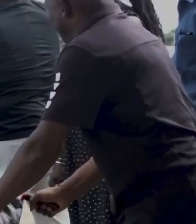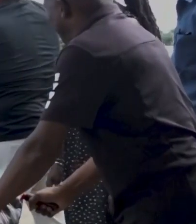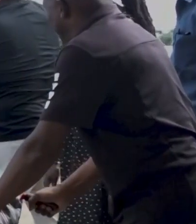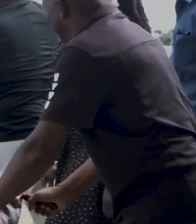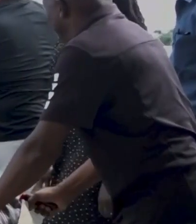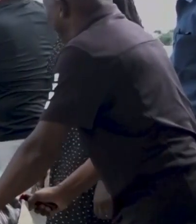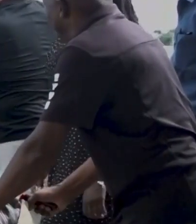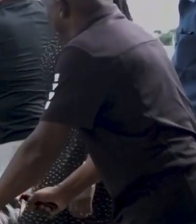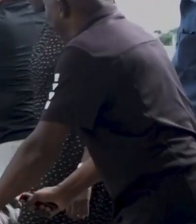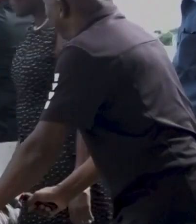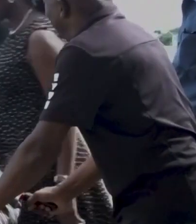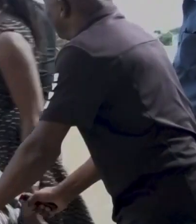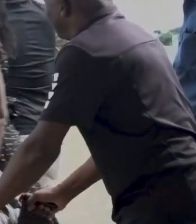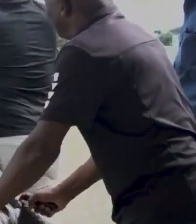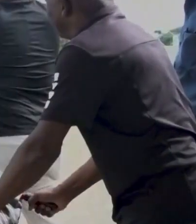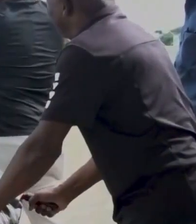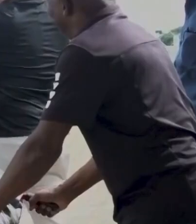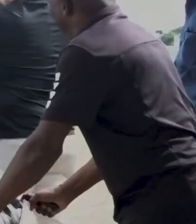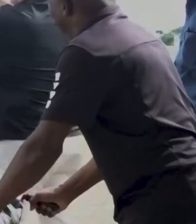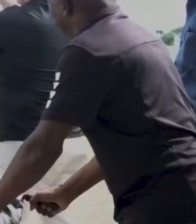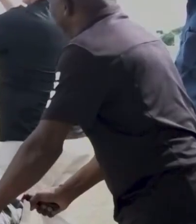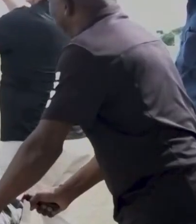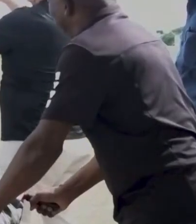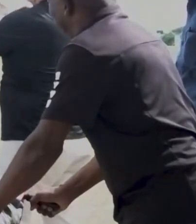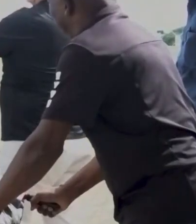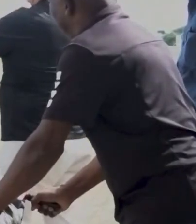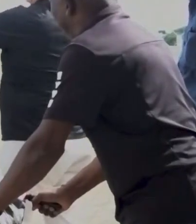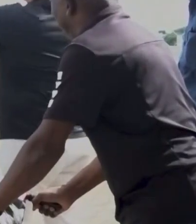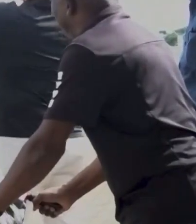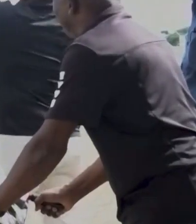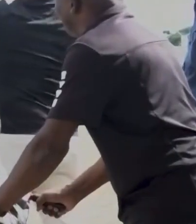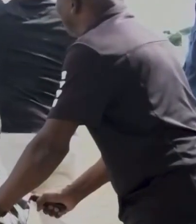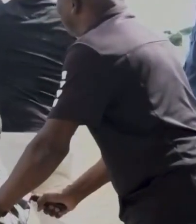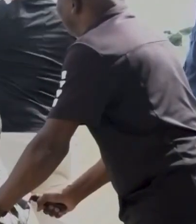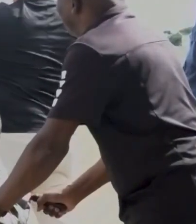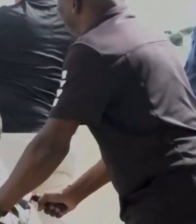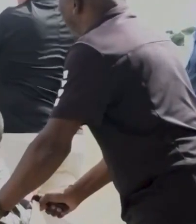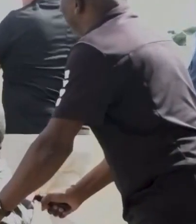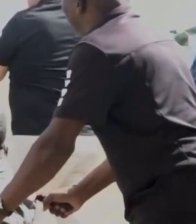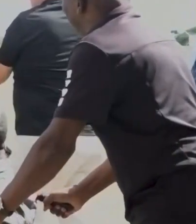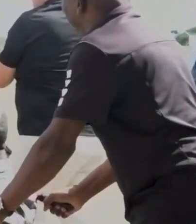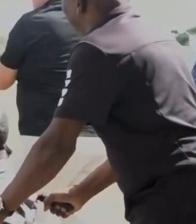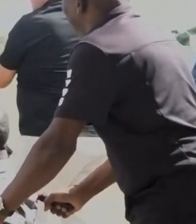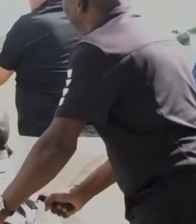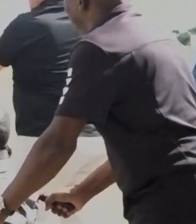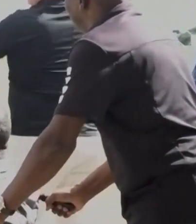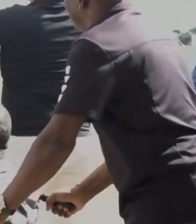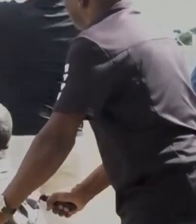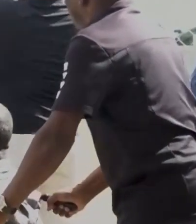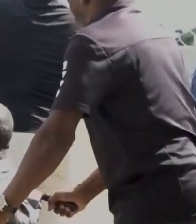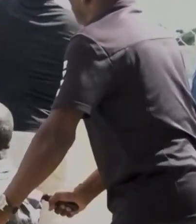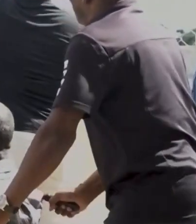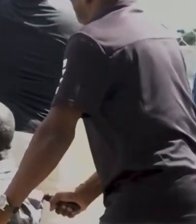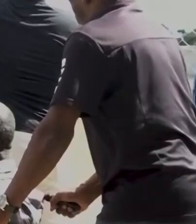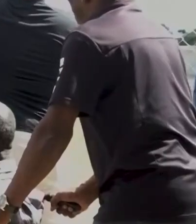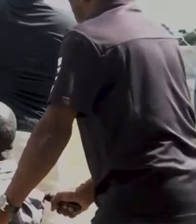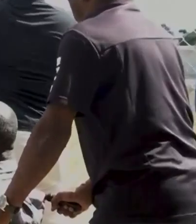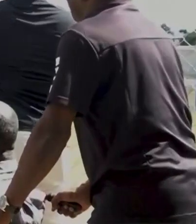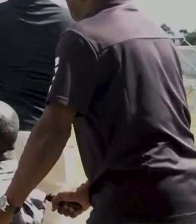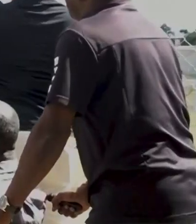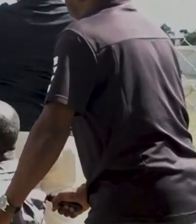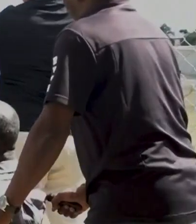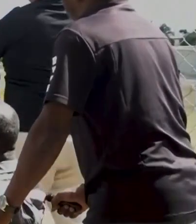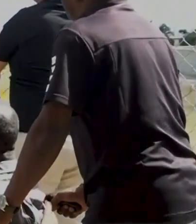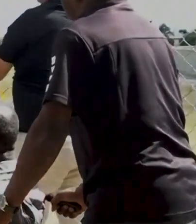Bladgrove, a former Barbados and Notre Dame star goalkeeper, was emotional as he thanked the BFA for the honor, and he reminisced on his best